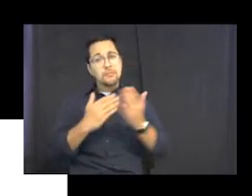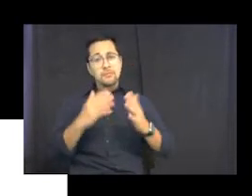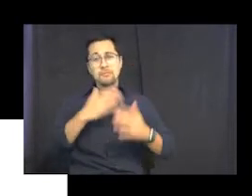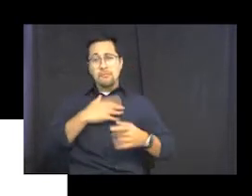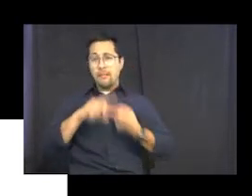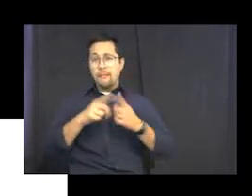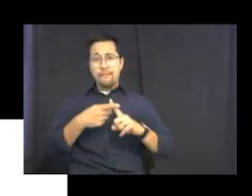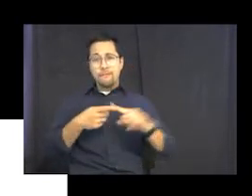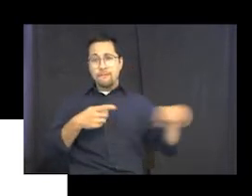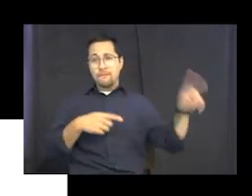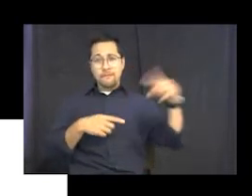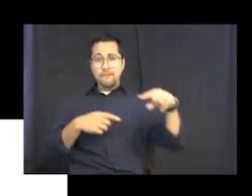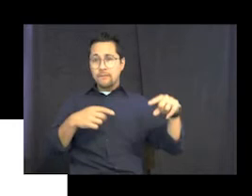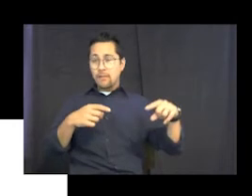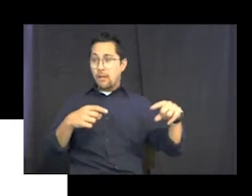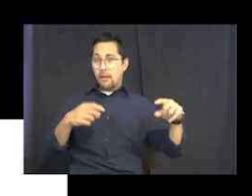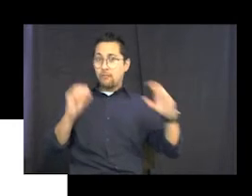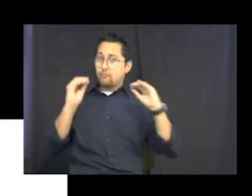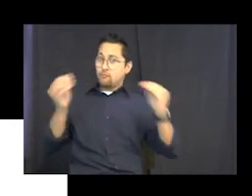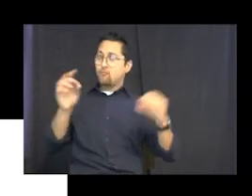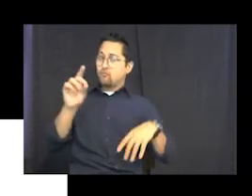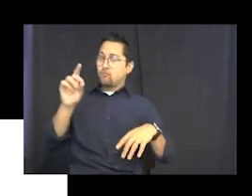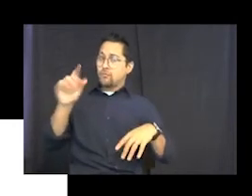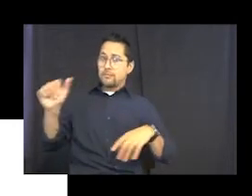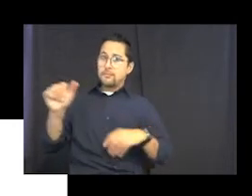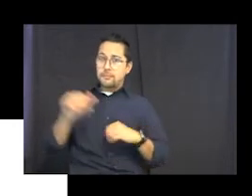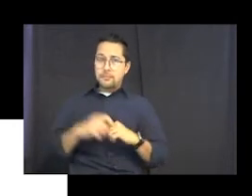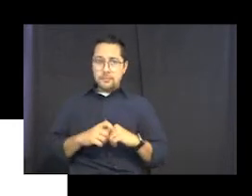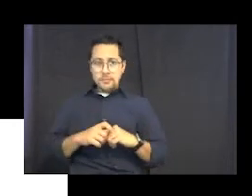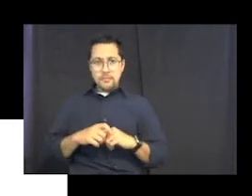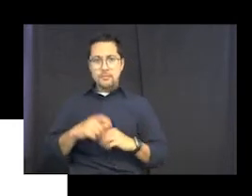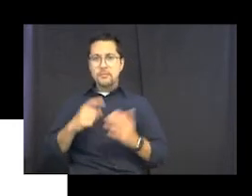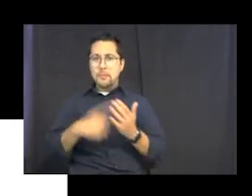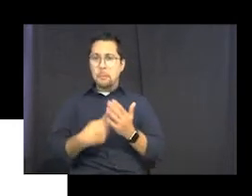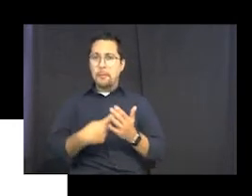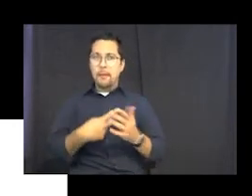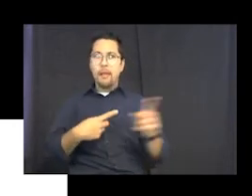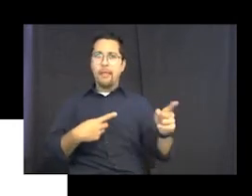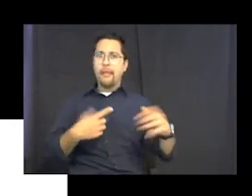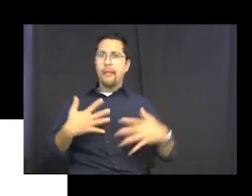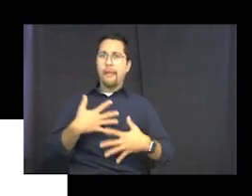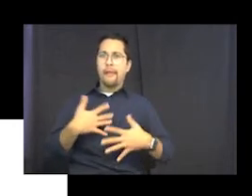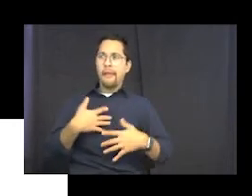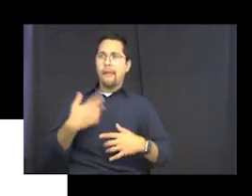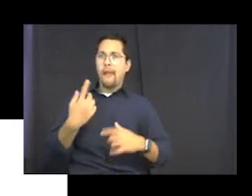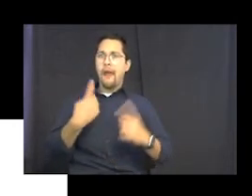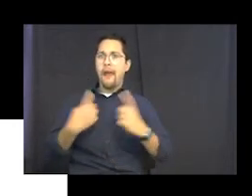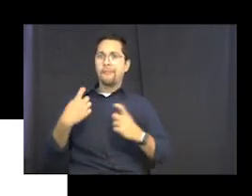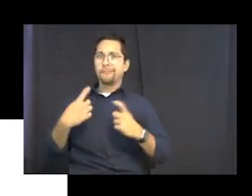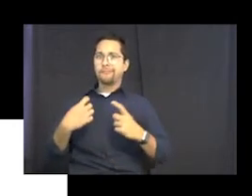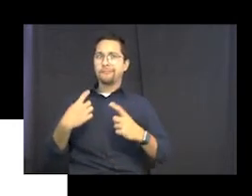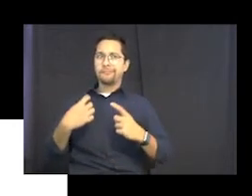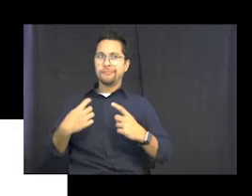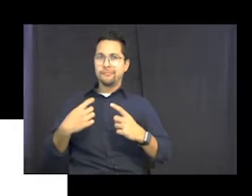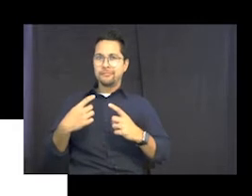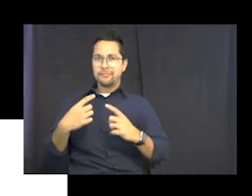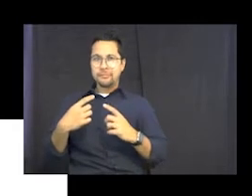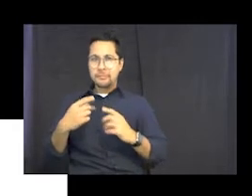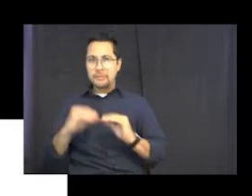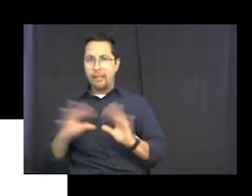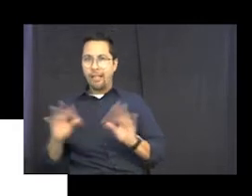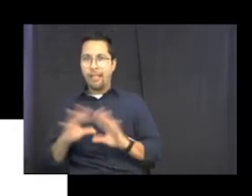are not disabled, so it's good for them to ask me questions so